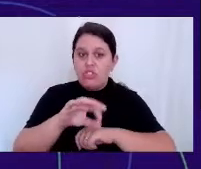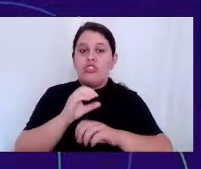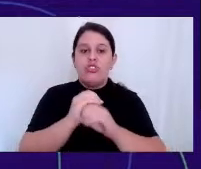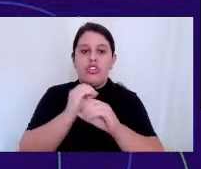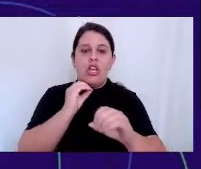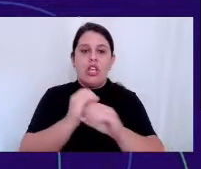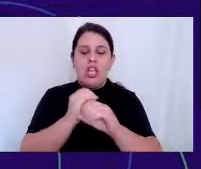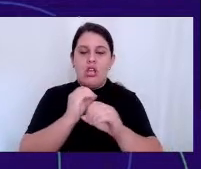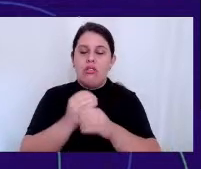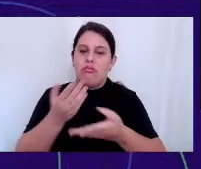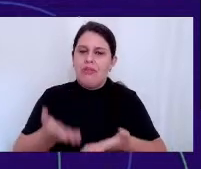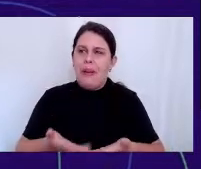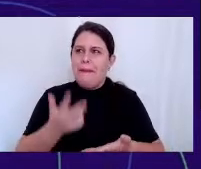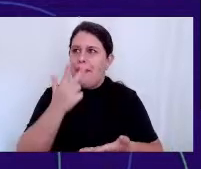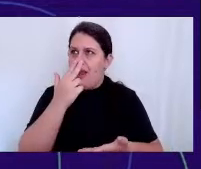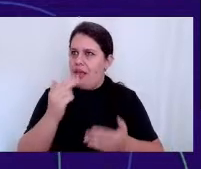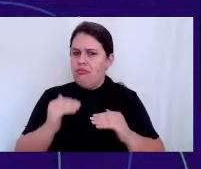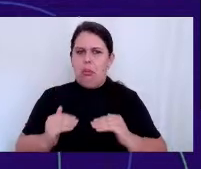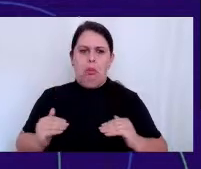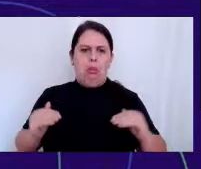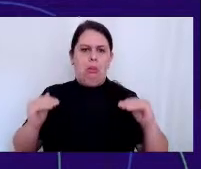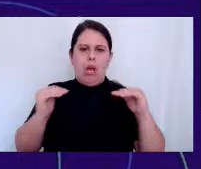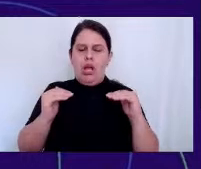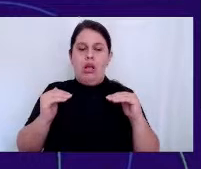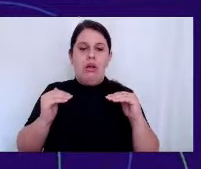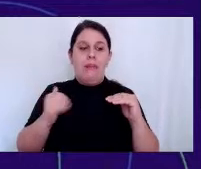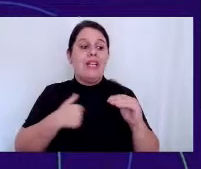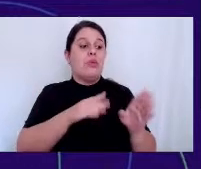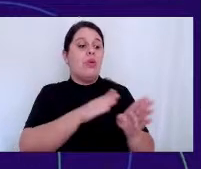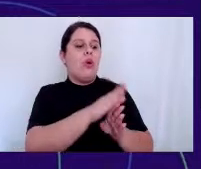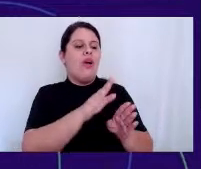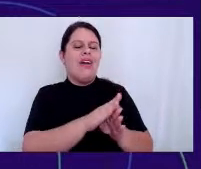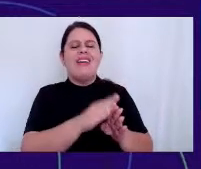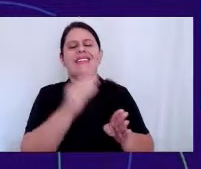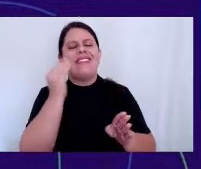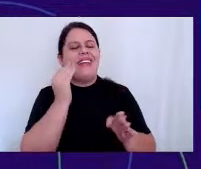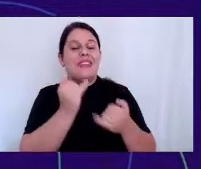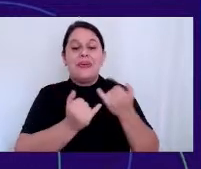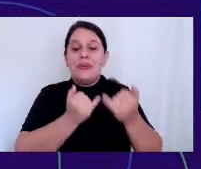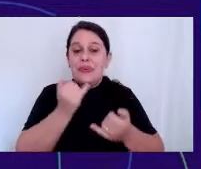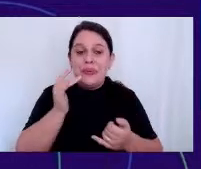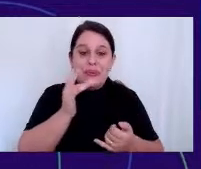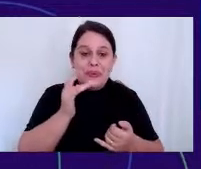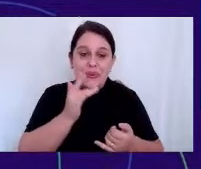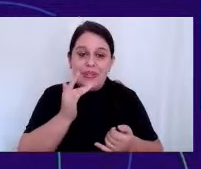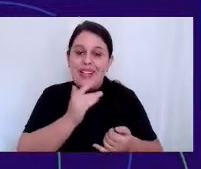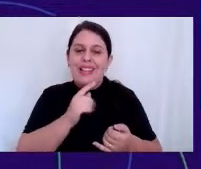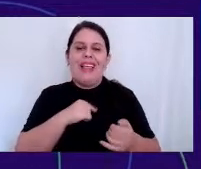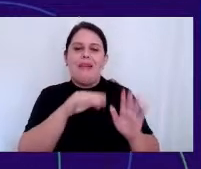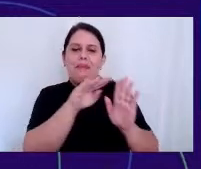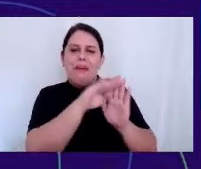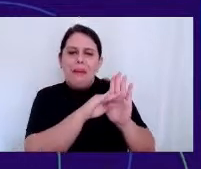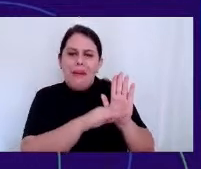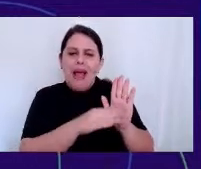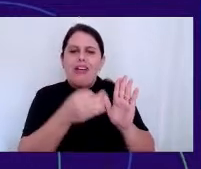have fun. I mean, there are all these tutorials and these suggestions that give you like very, very specific things, but